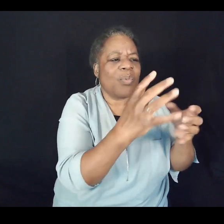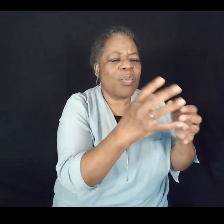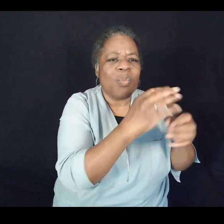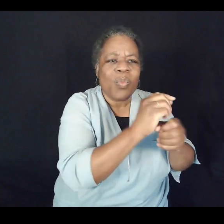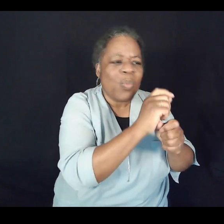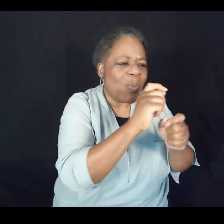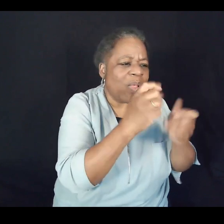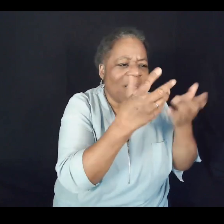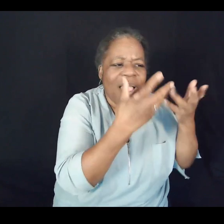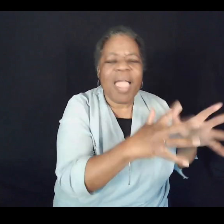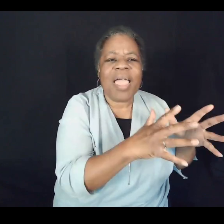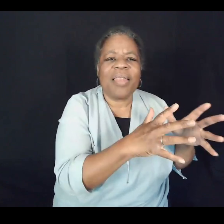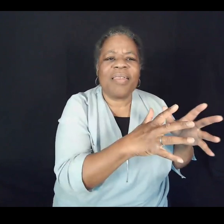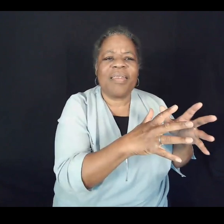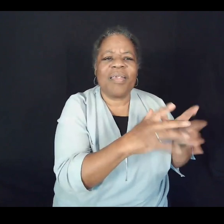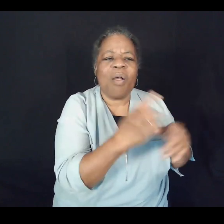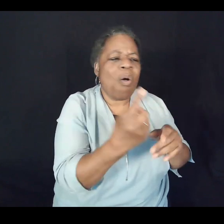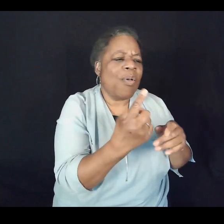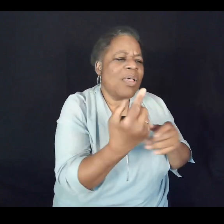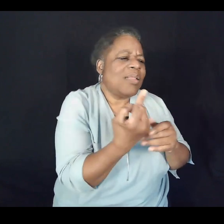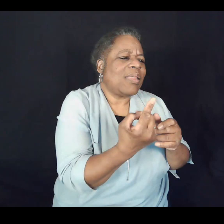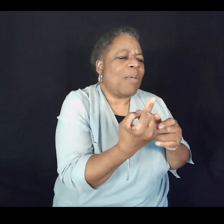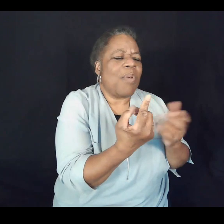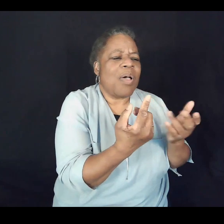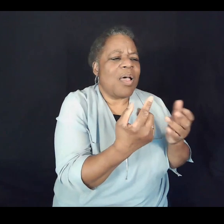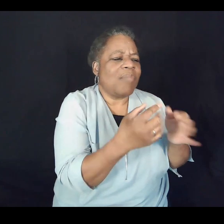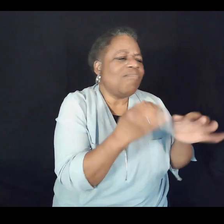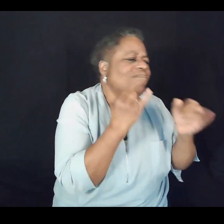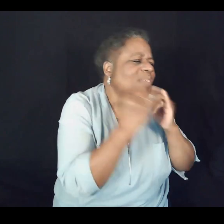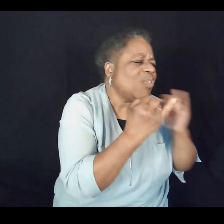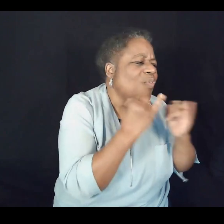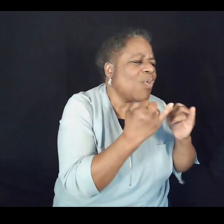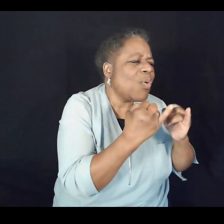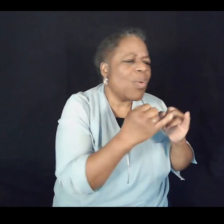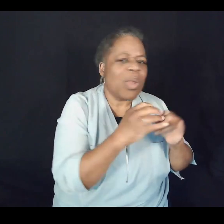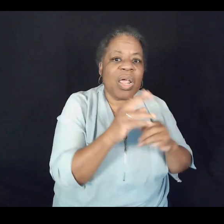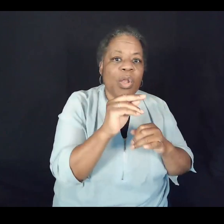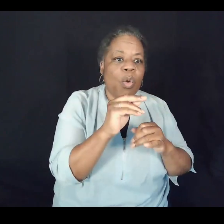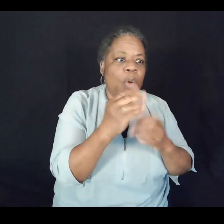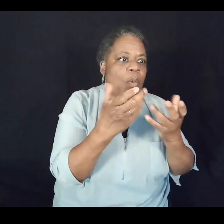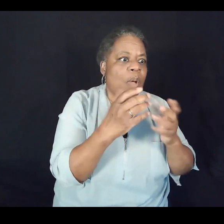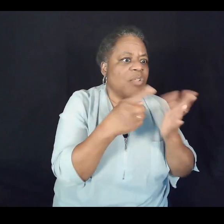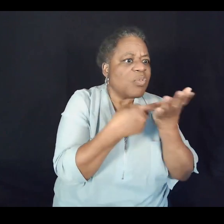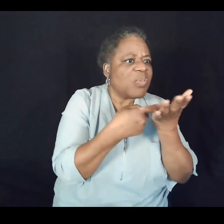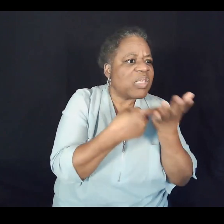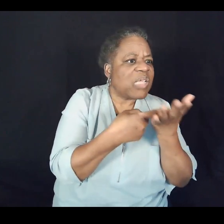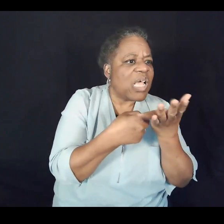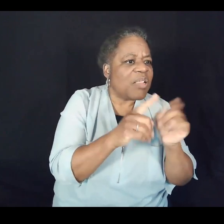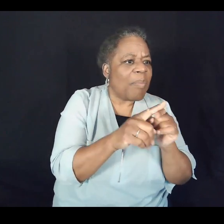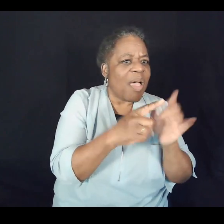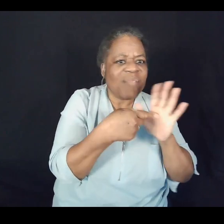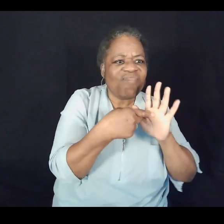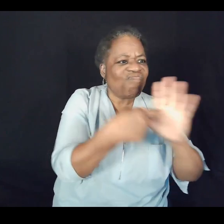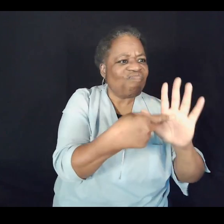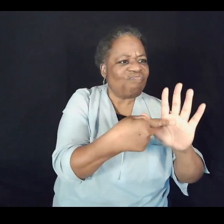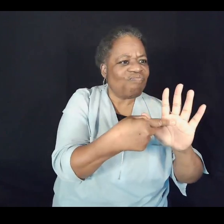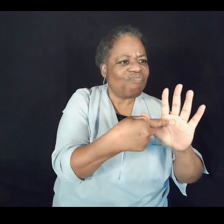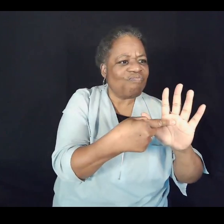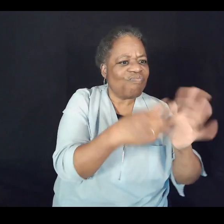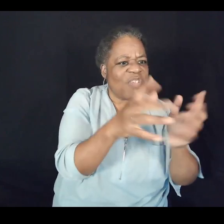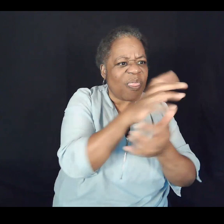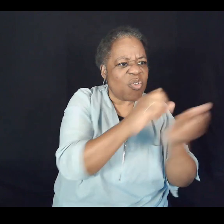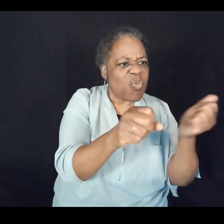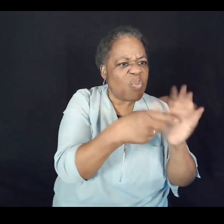that's being interviewed in those documentaries that always, this person always says, no one wants to talk about it, but here's the doom. It's a